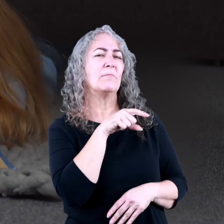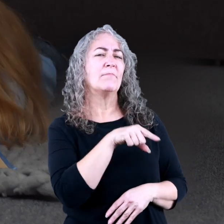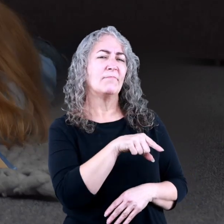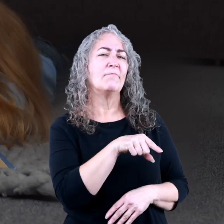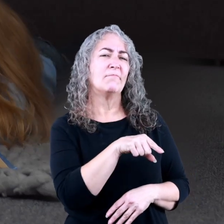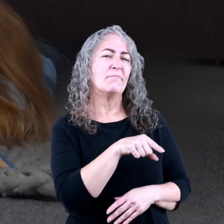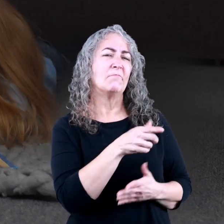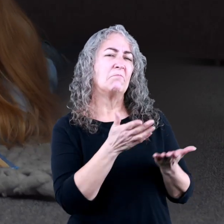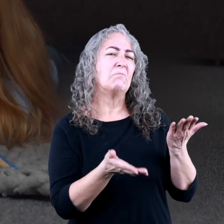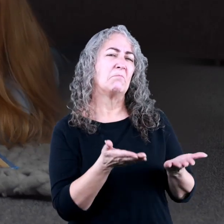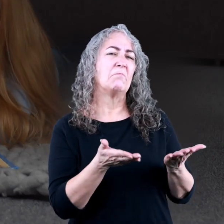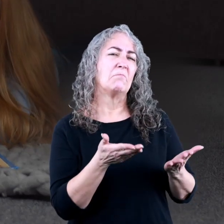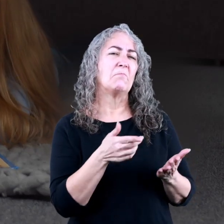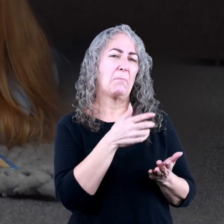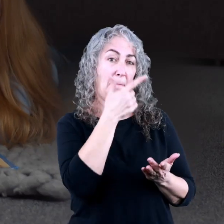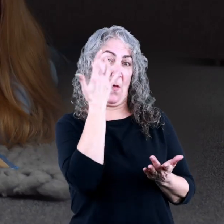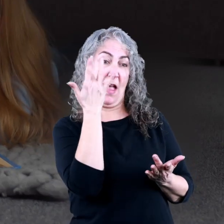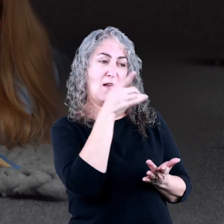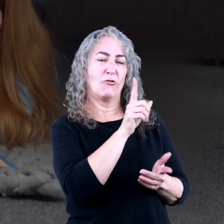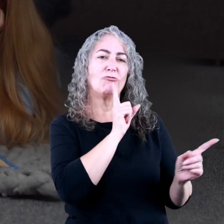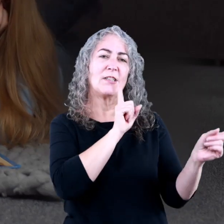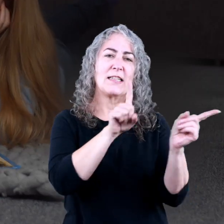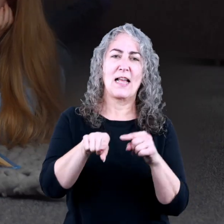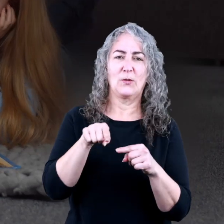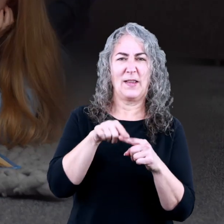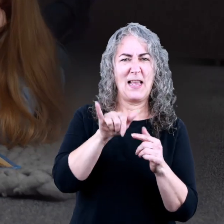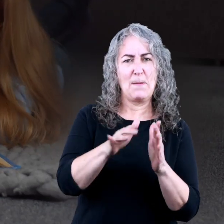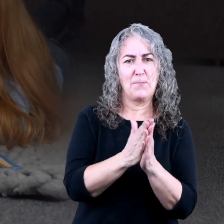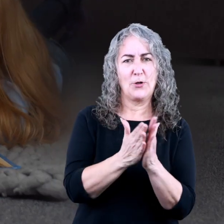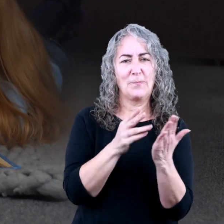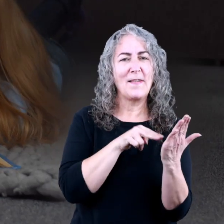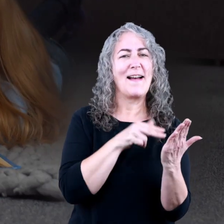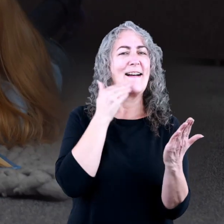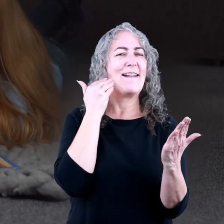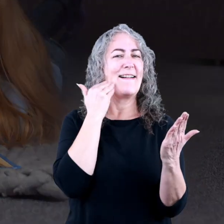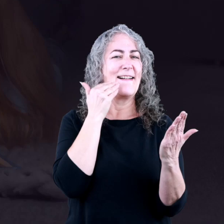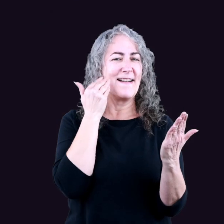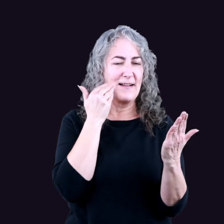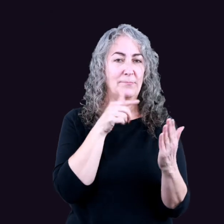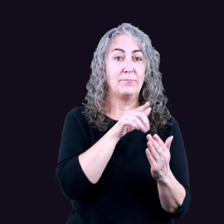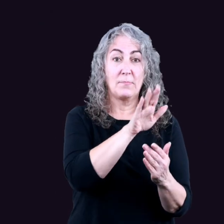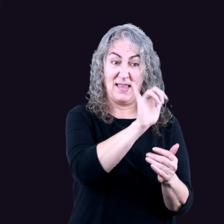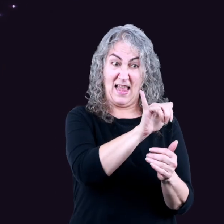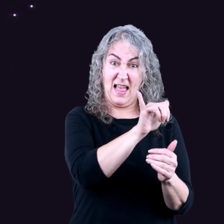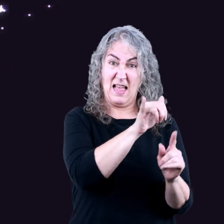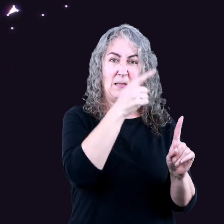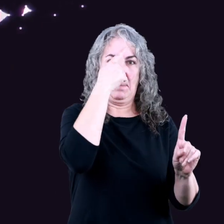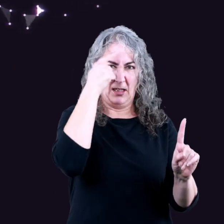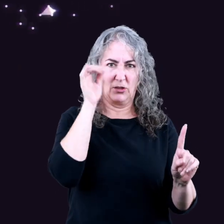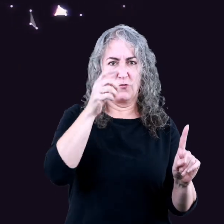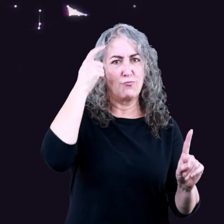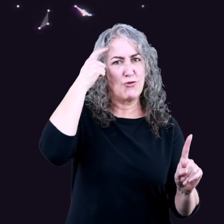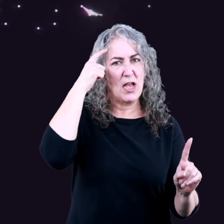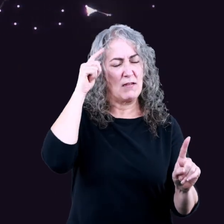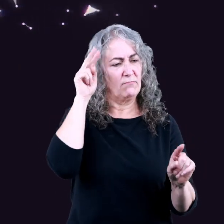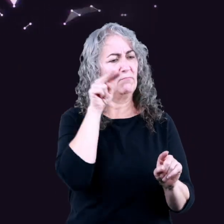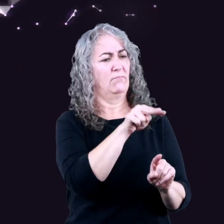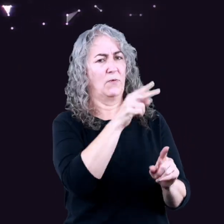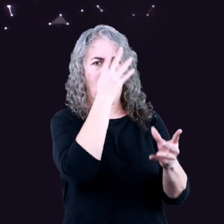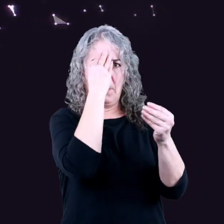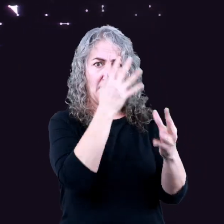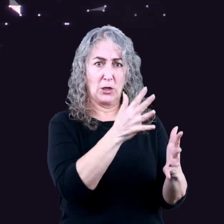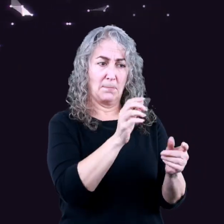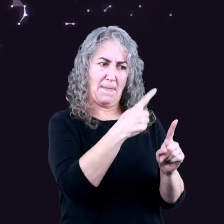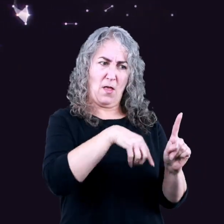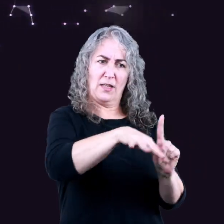likely assume or guess that it was because of her reactions to that book. That's because your brain received information